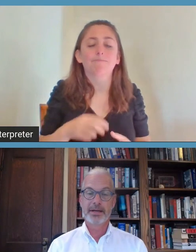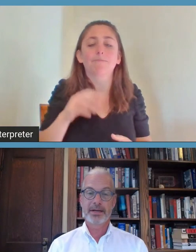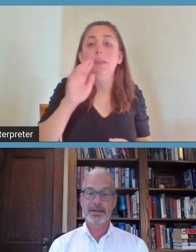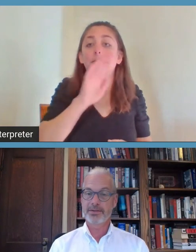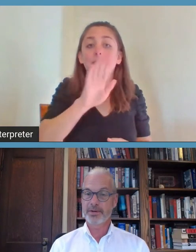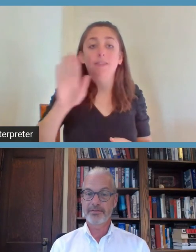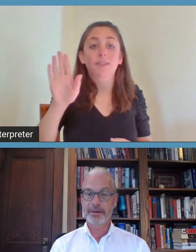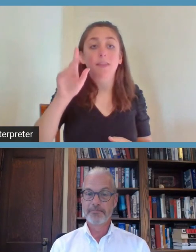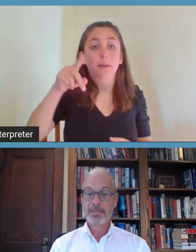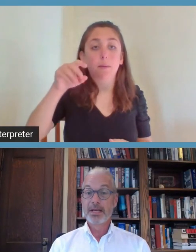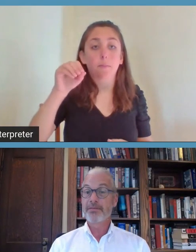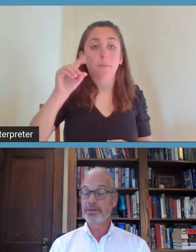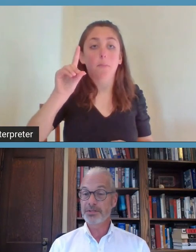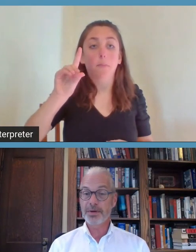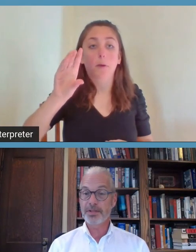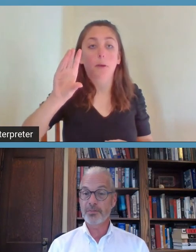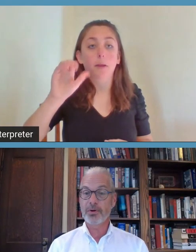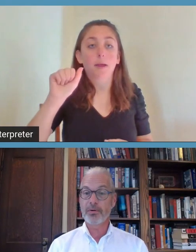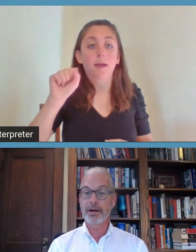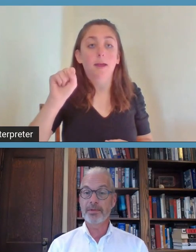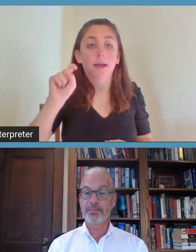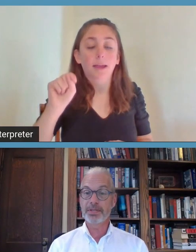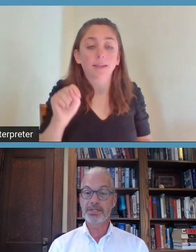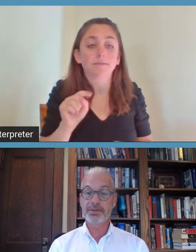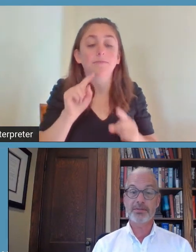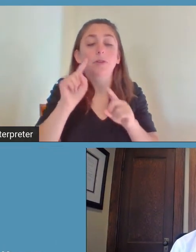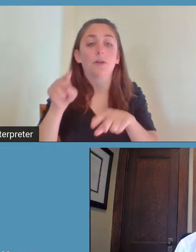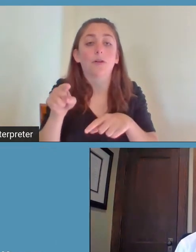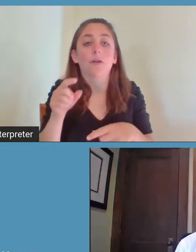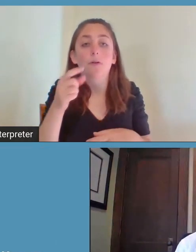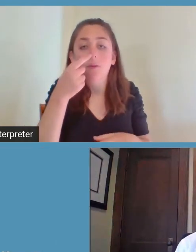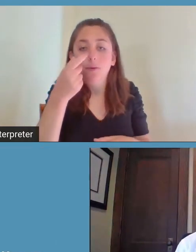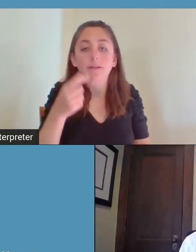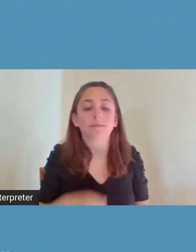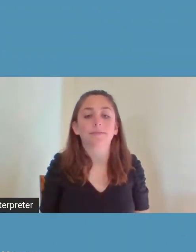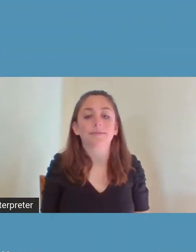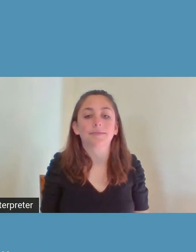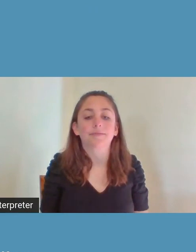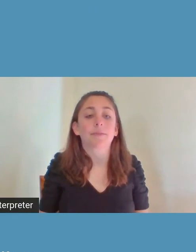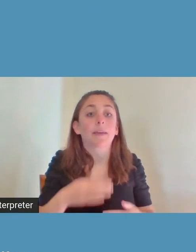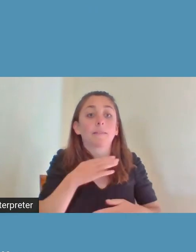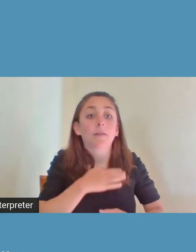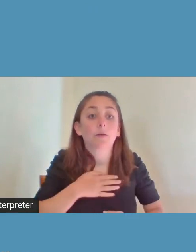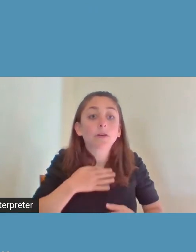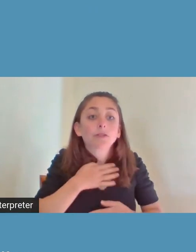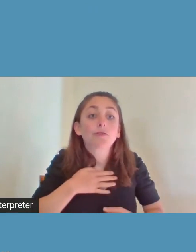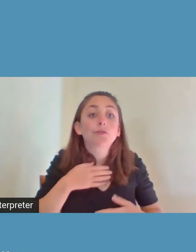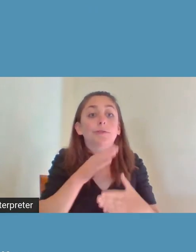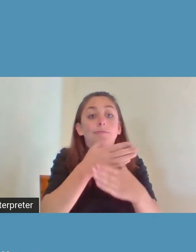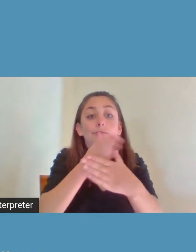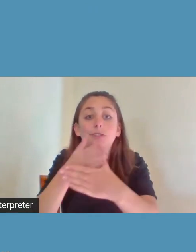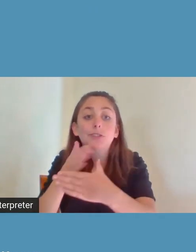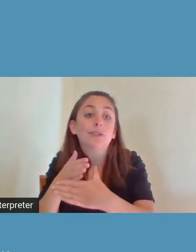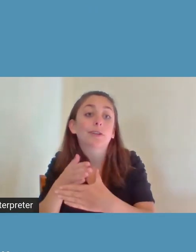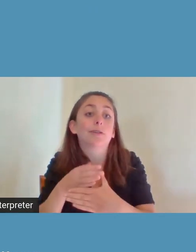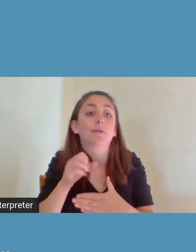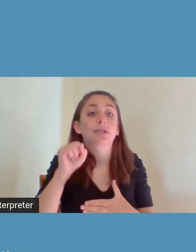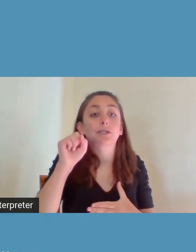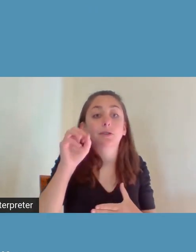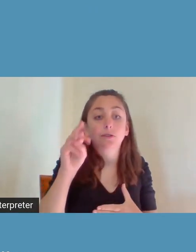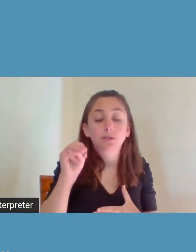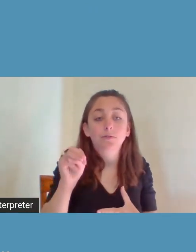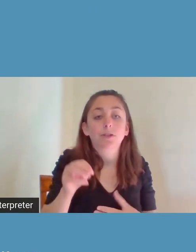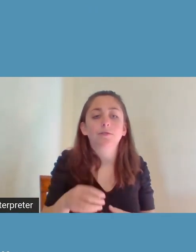absolutely terrific. If you enjoyed this program, then please do us a favor and share it with your own social networks and the like. We